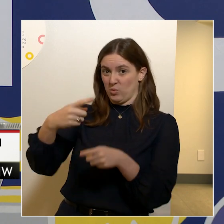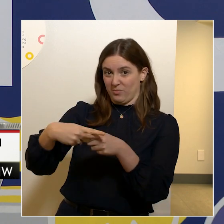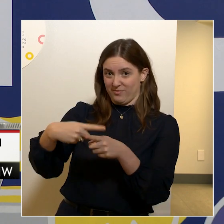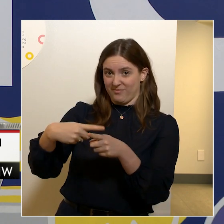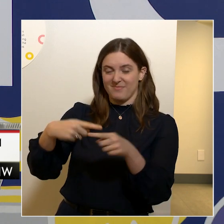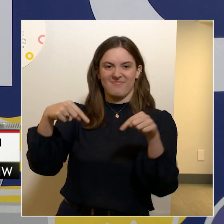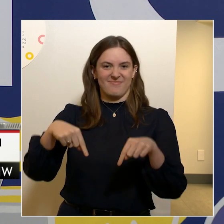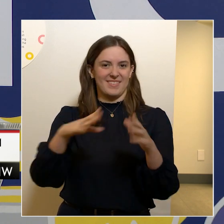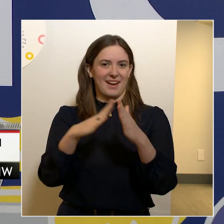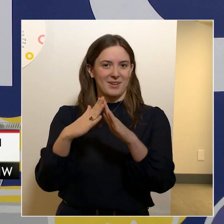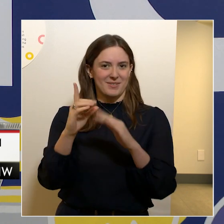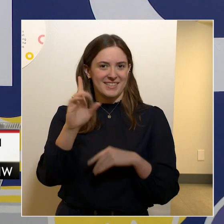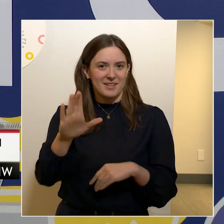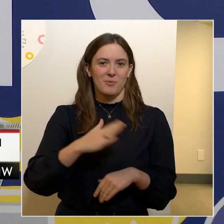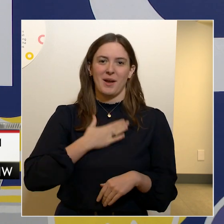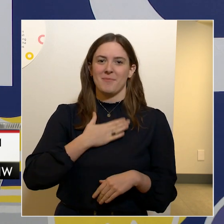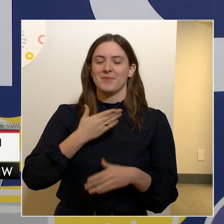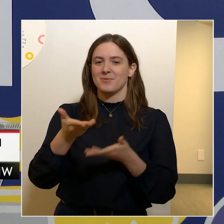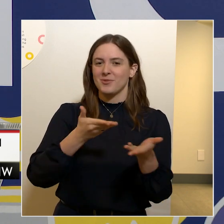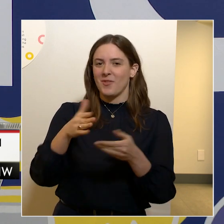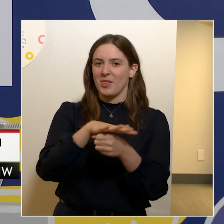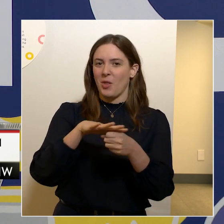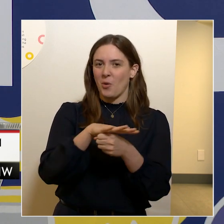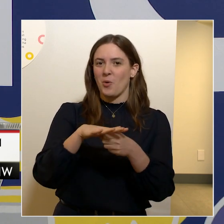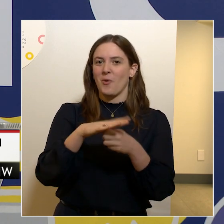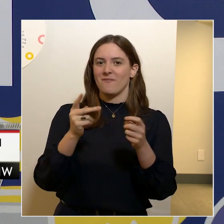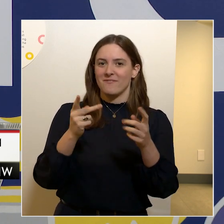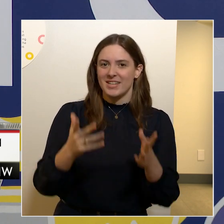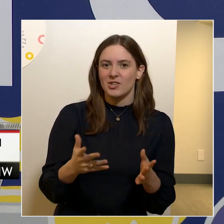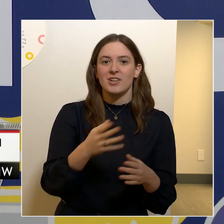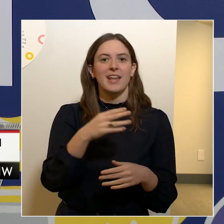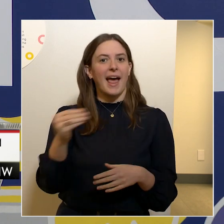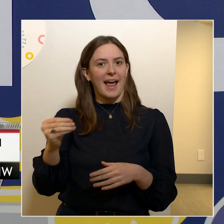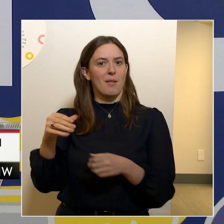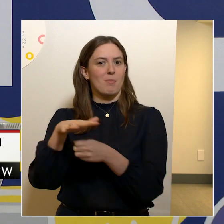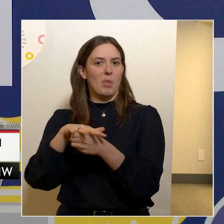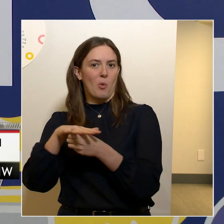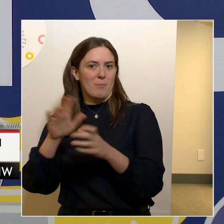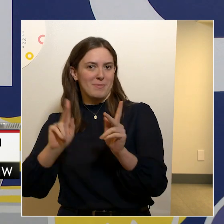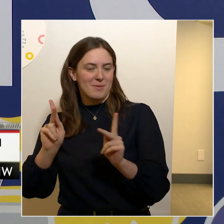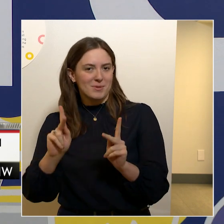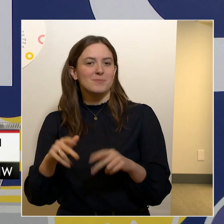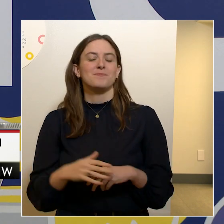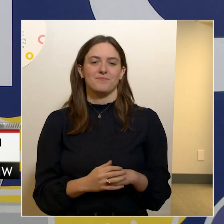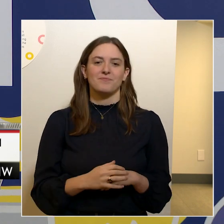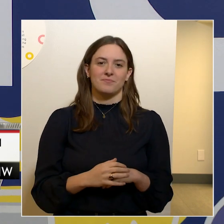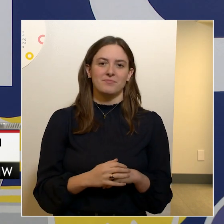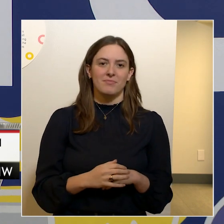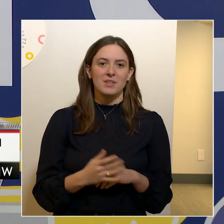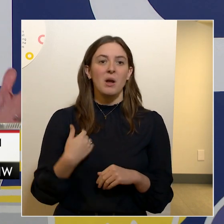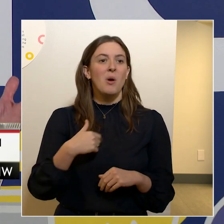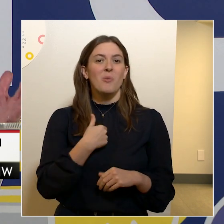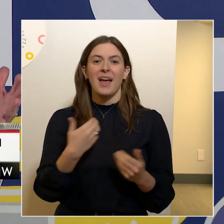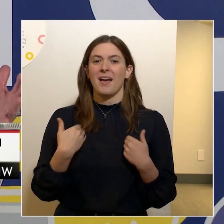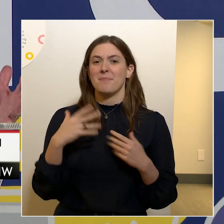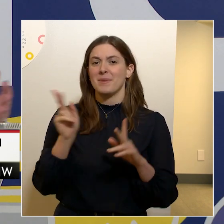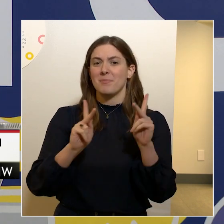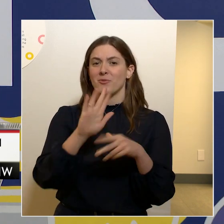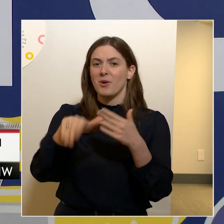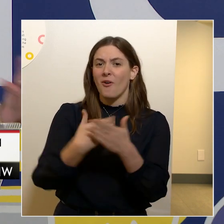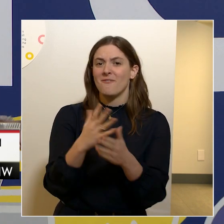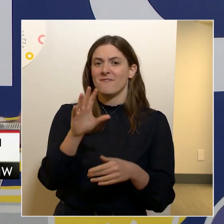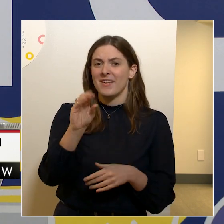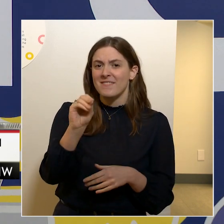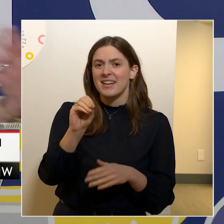are proud to serve local visitors as well as tourists exploring our nation's capital. We've welcomed visitors here from all 50